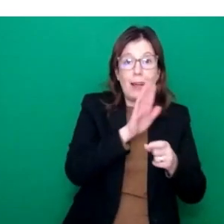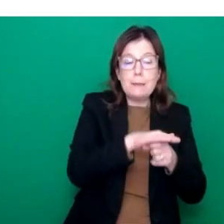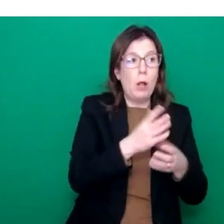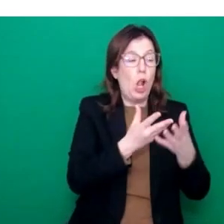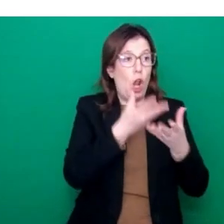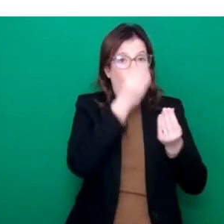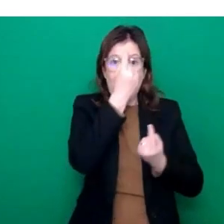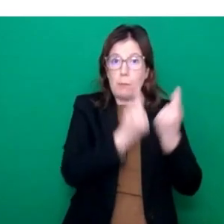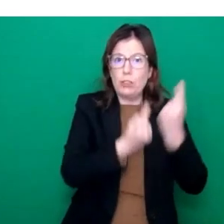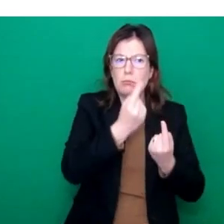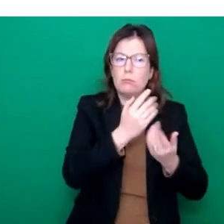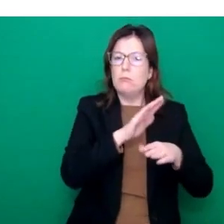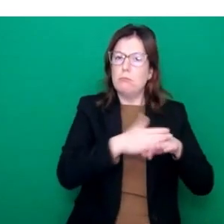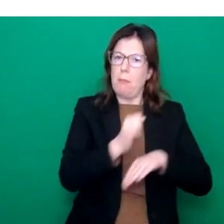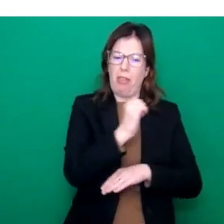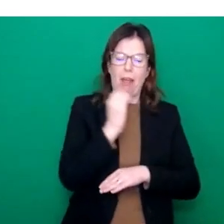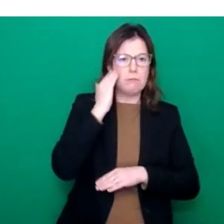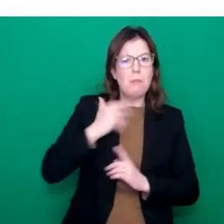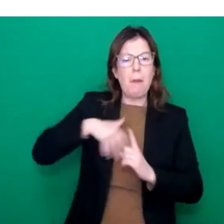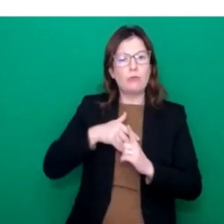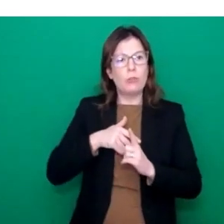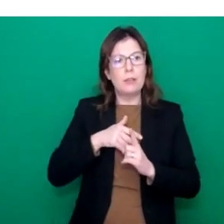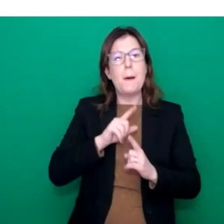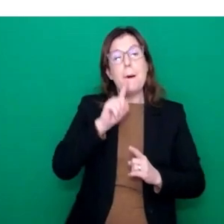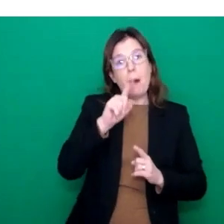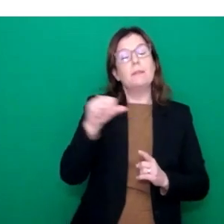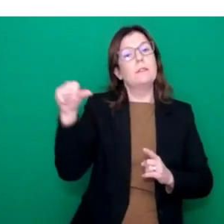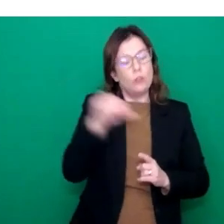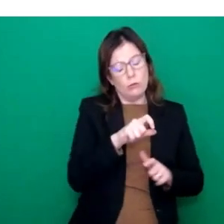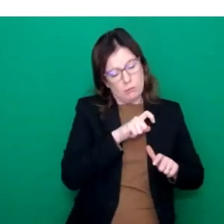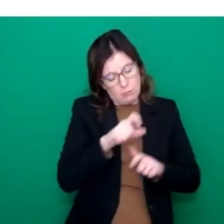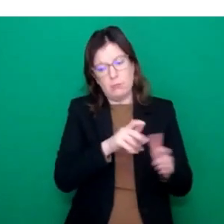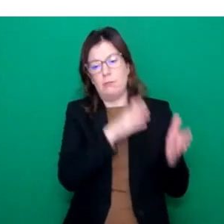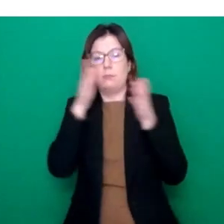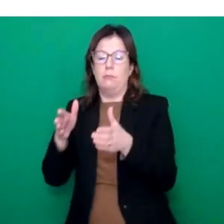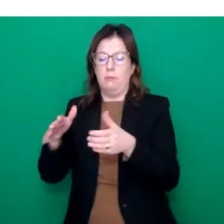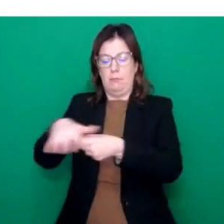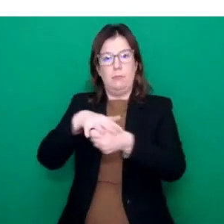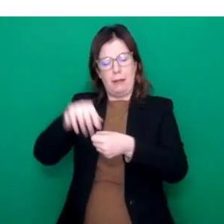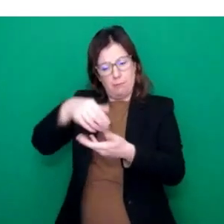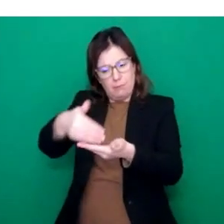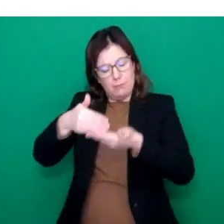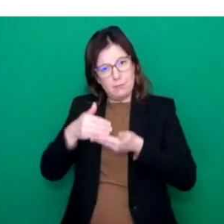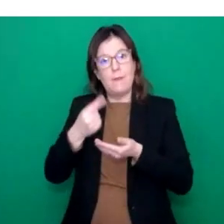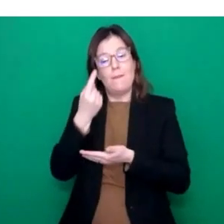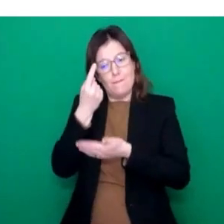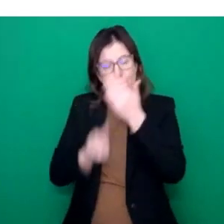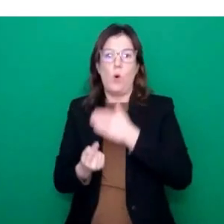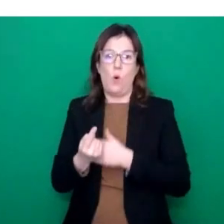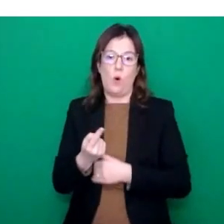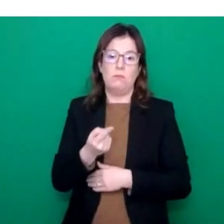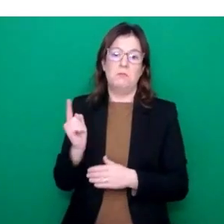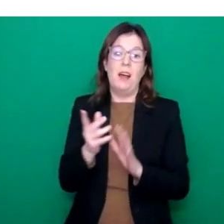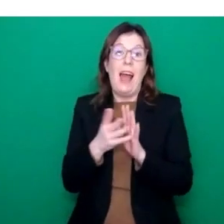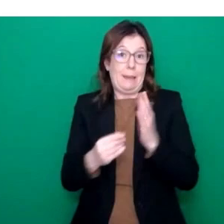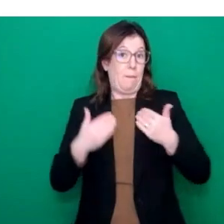matter what their heritage and background. But I also firmly believe there's a need for spaces, protected spaces for people of, let's use